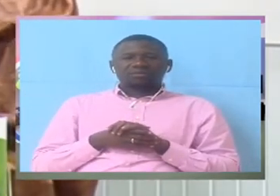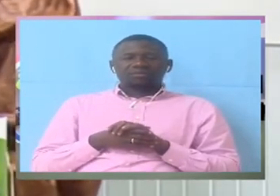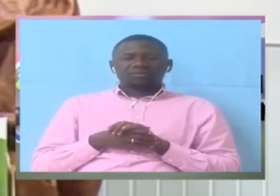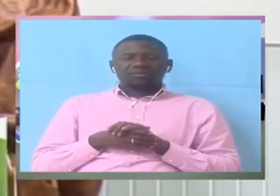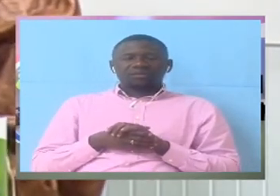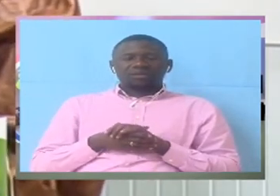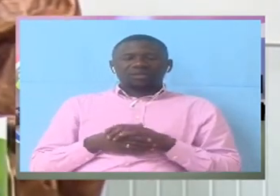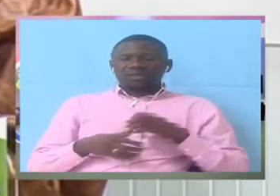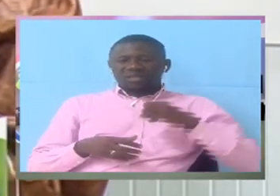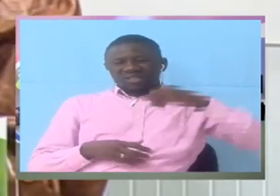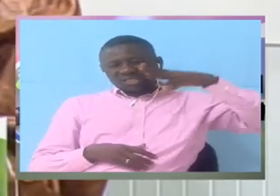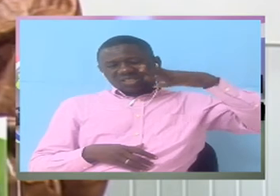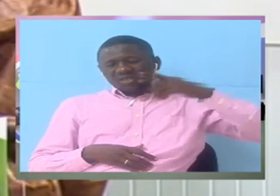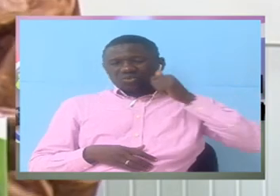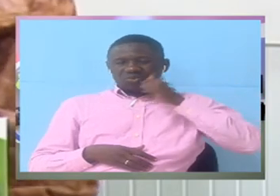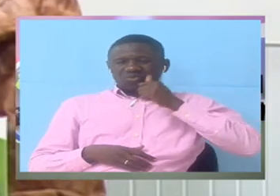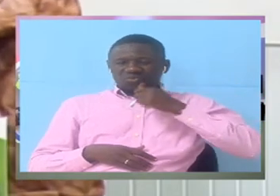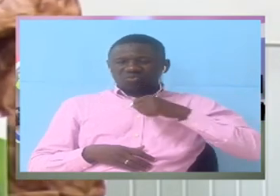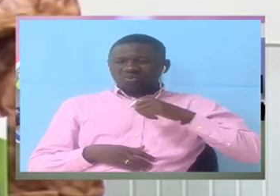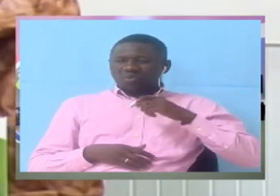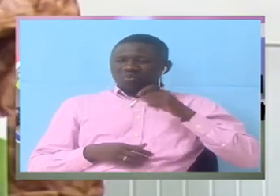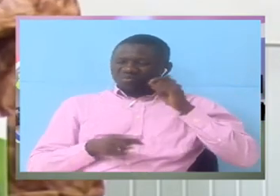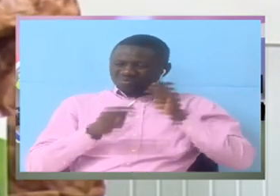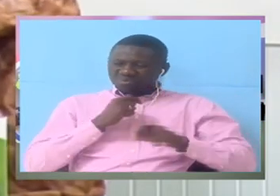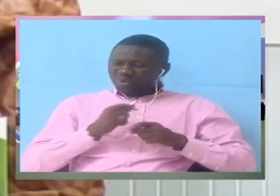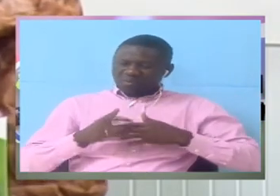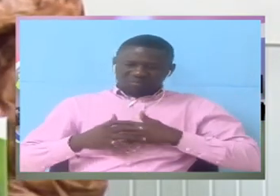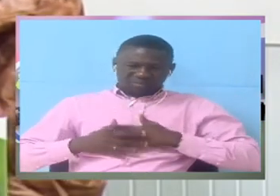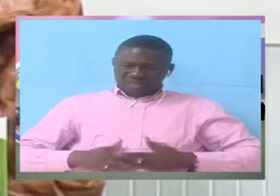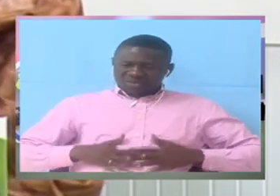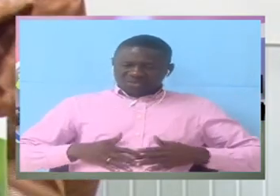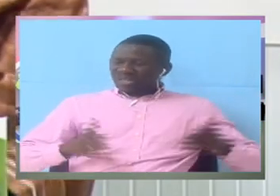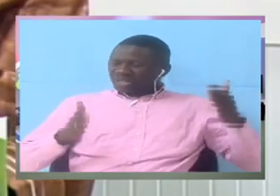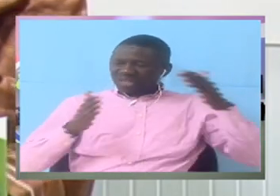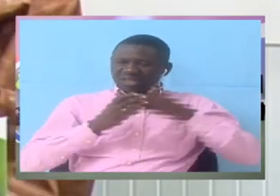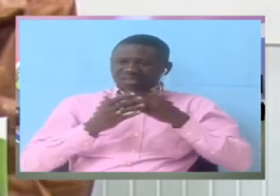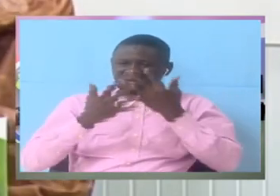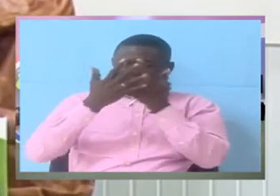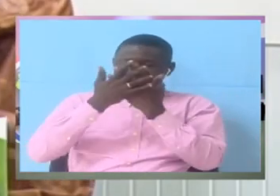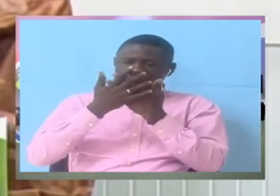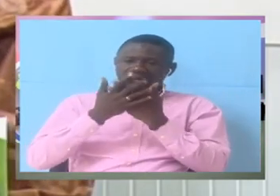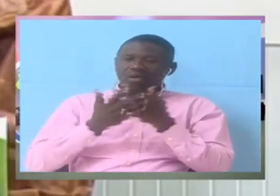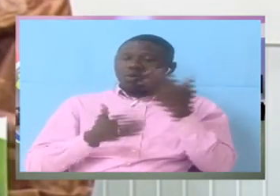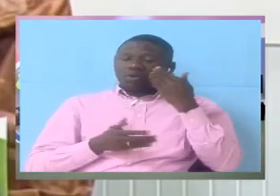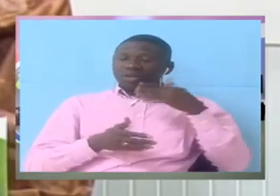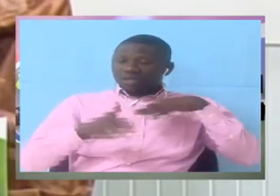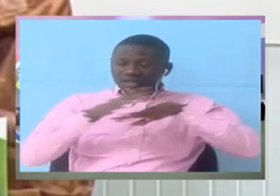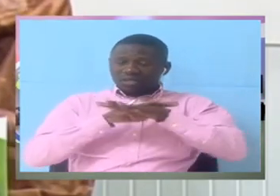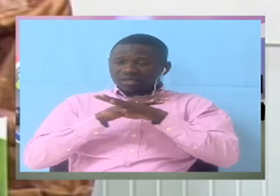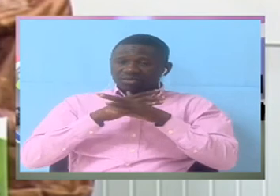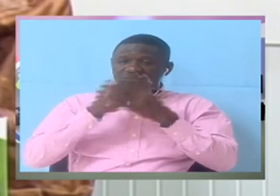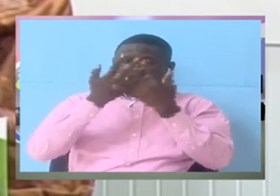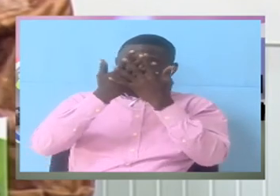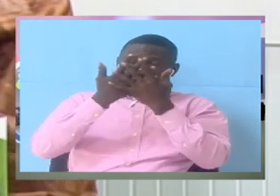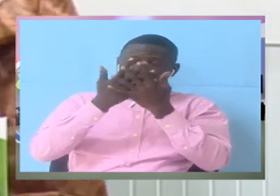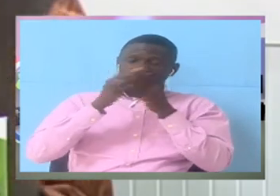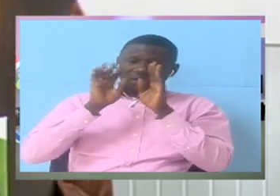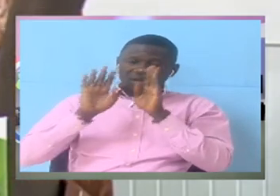the heat used to burn our bellies until we get to mile 2. When you get to mile 2 and